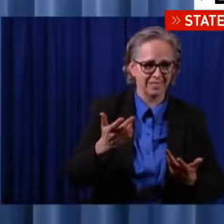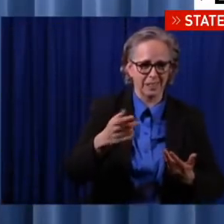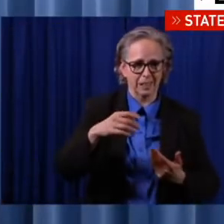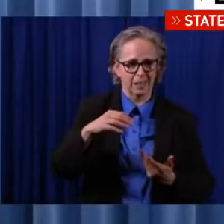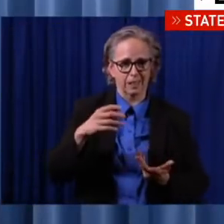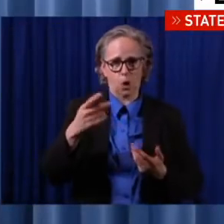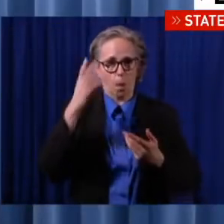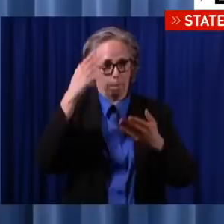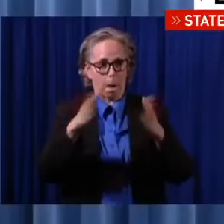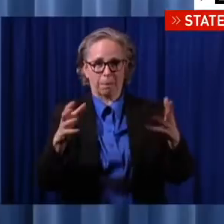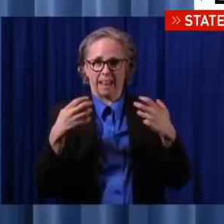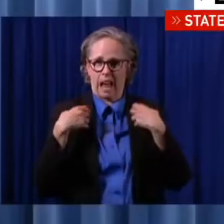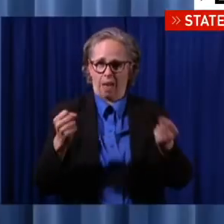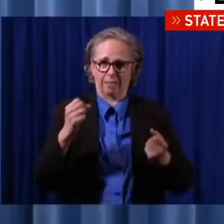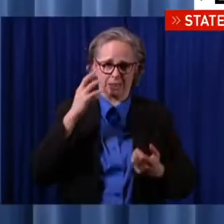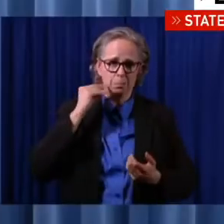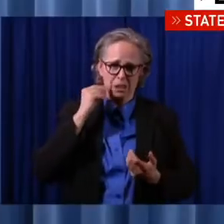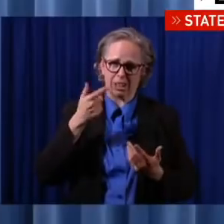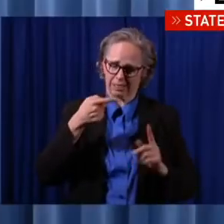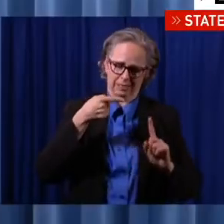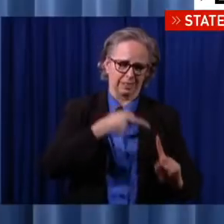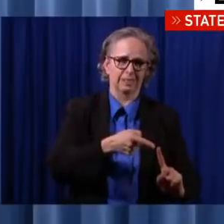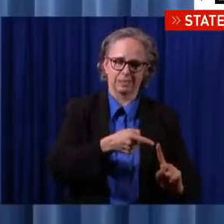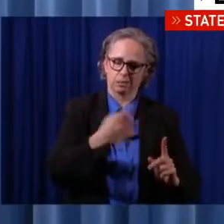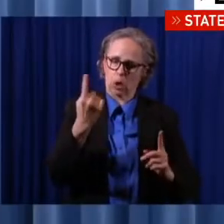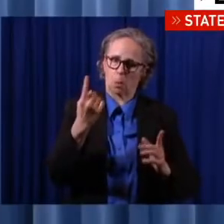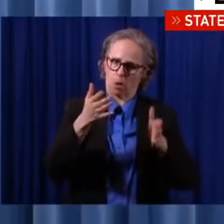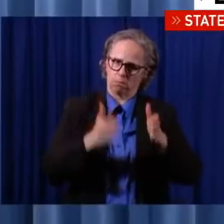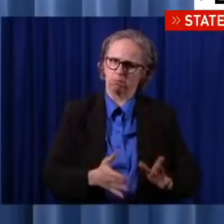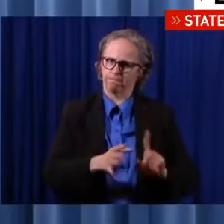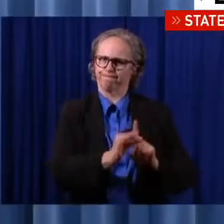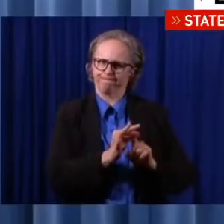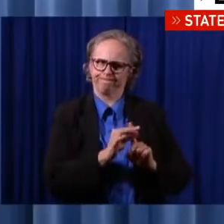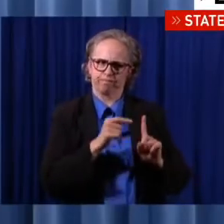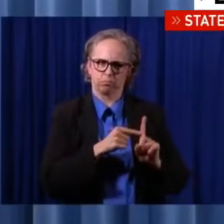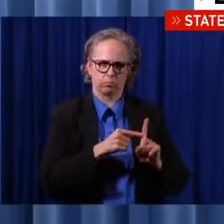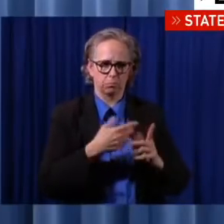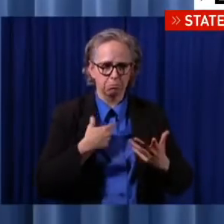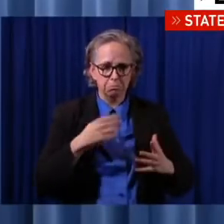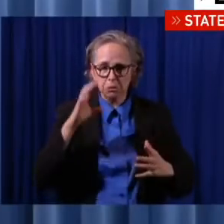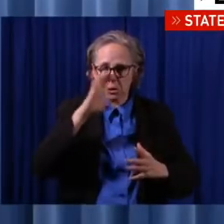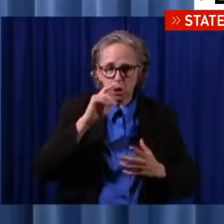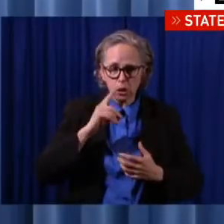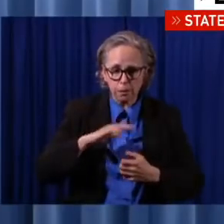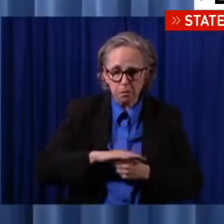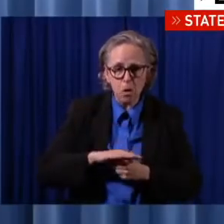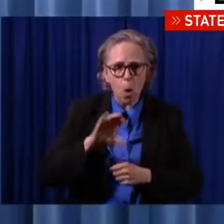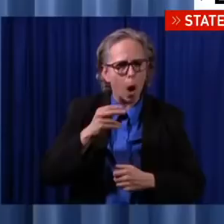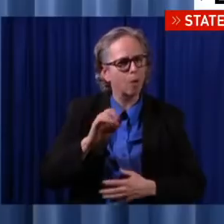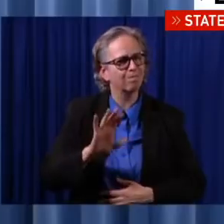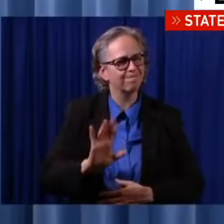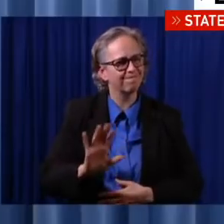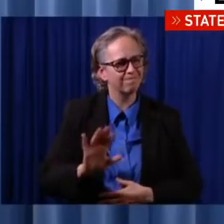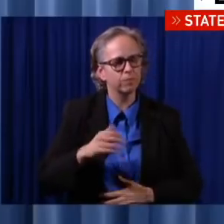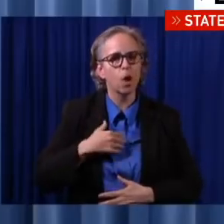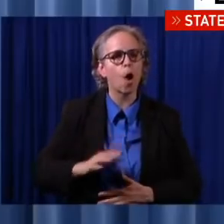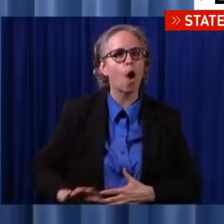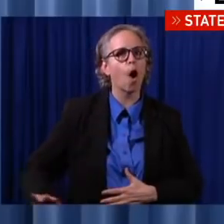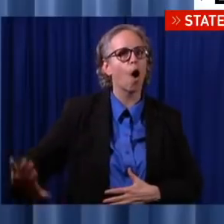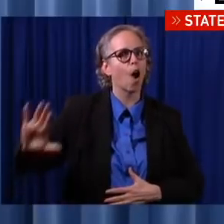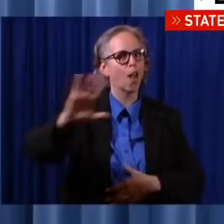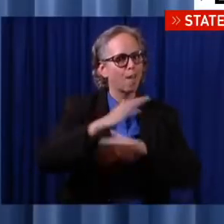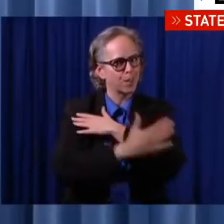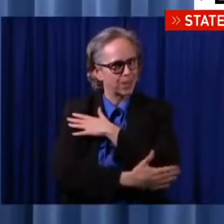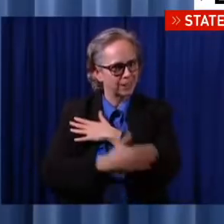We are doing a search that is not just confined to Ohio, but is a nationwide, and that has